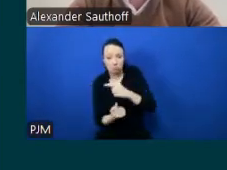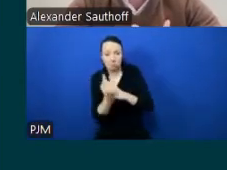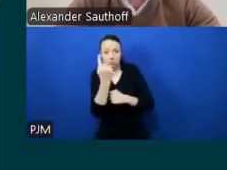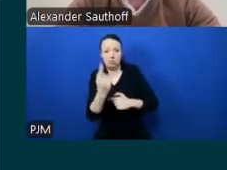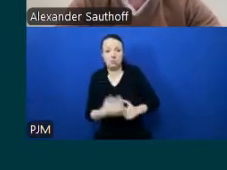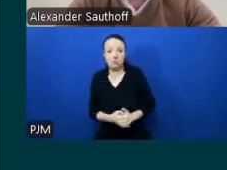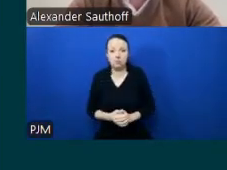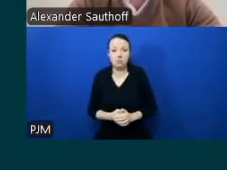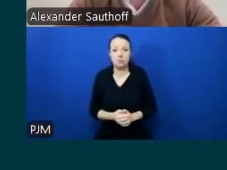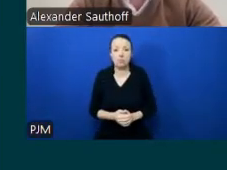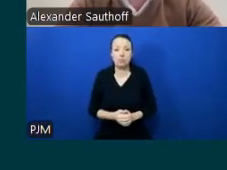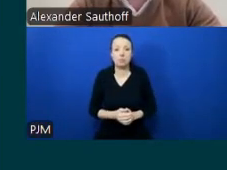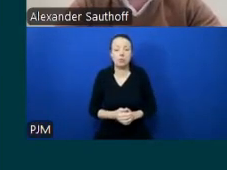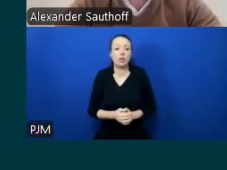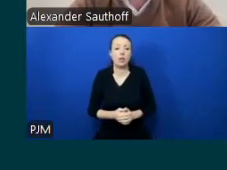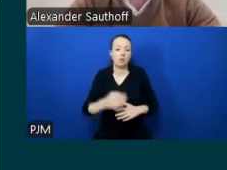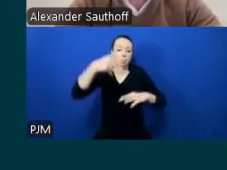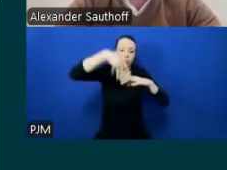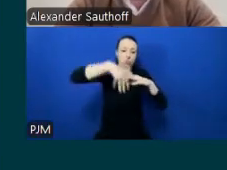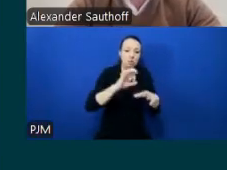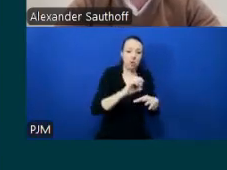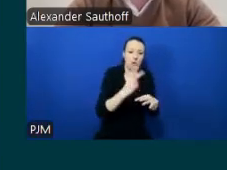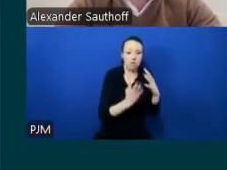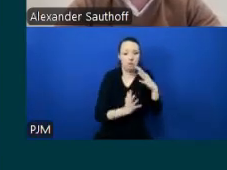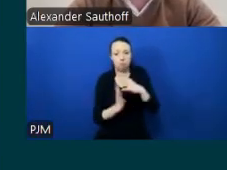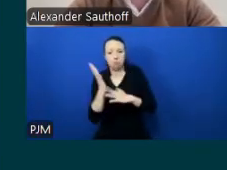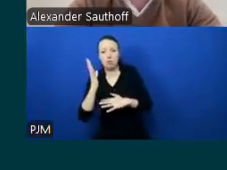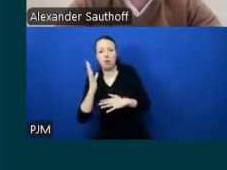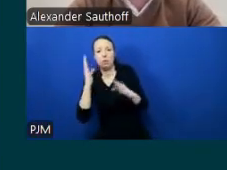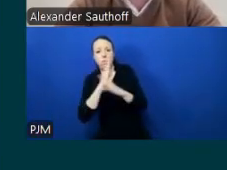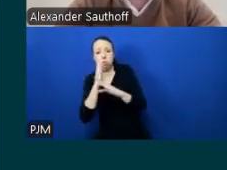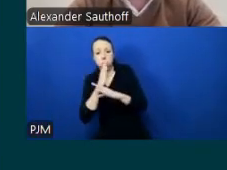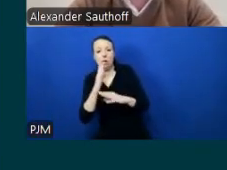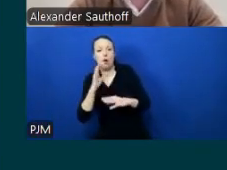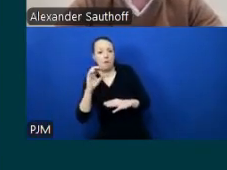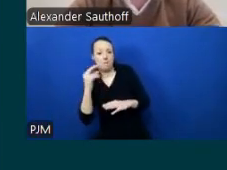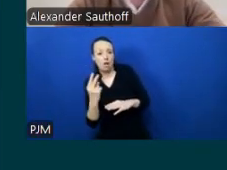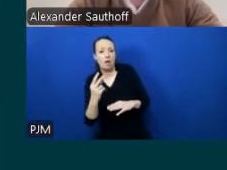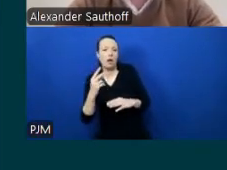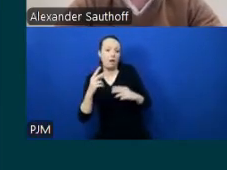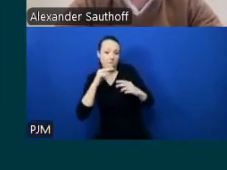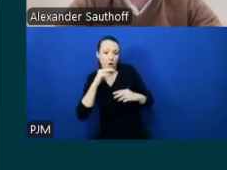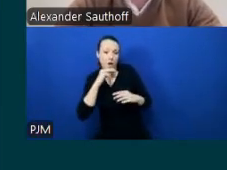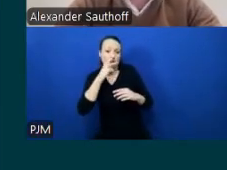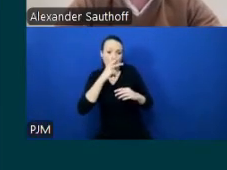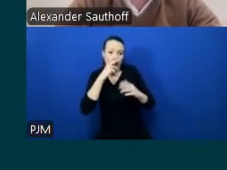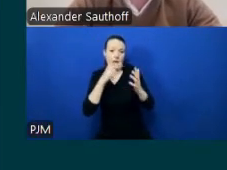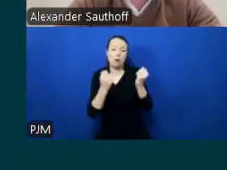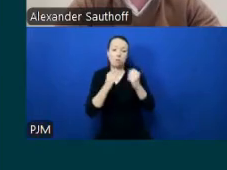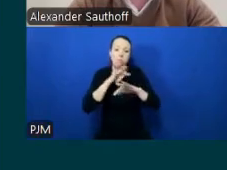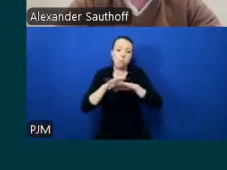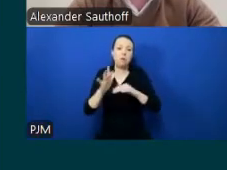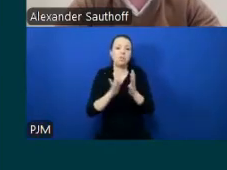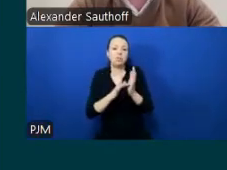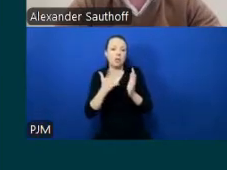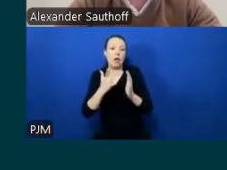help reduce the city's carbon footprint. And they also help reduce smog days, especially when